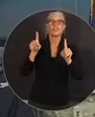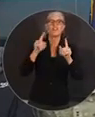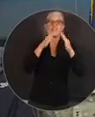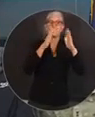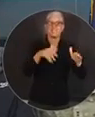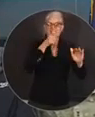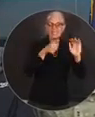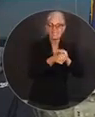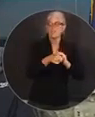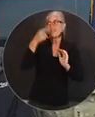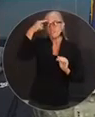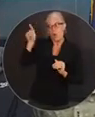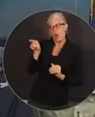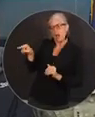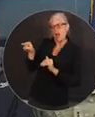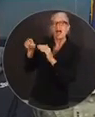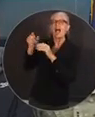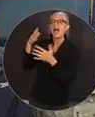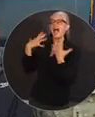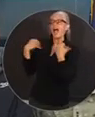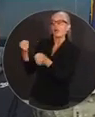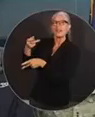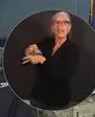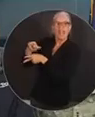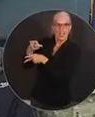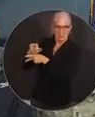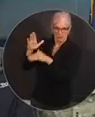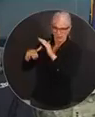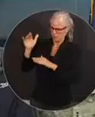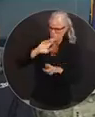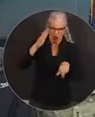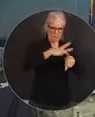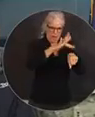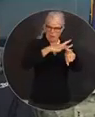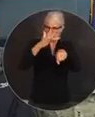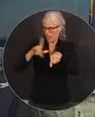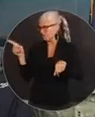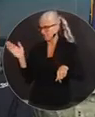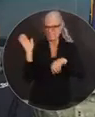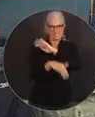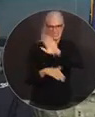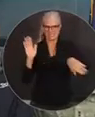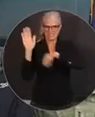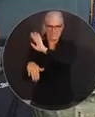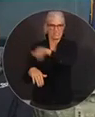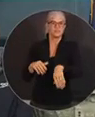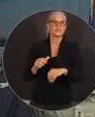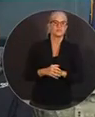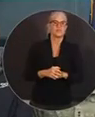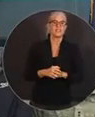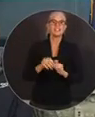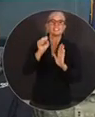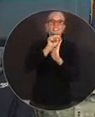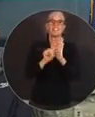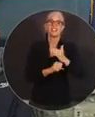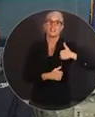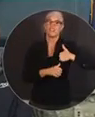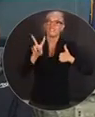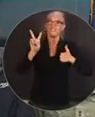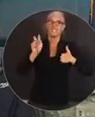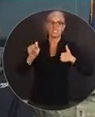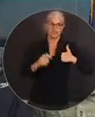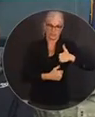16 hospitals have been evacuated. The state veteran nursing homes are currently located that are in the